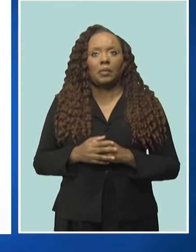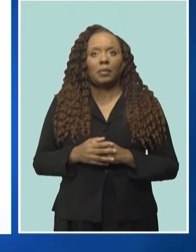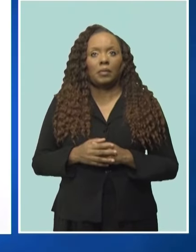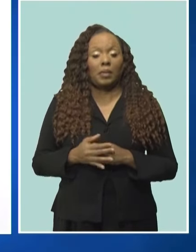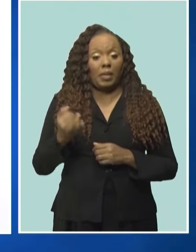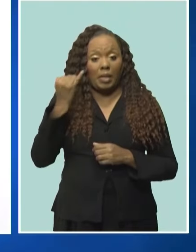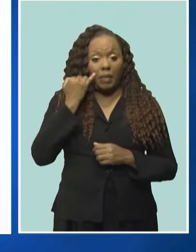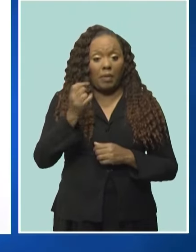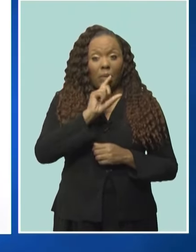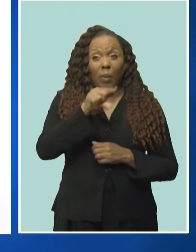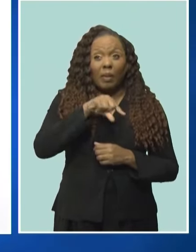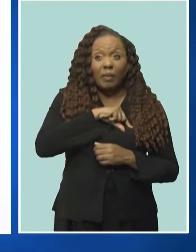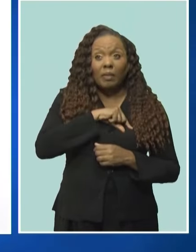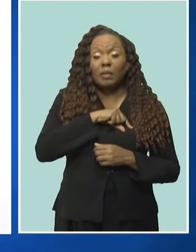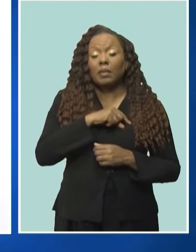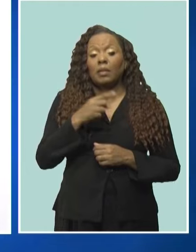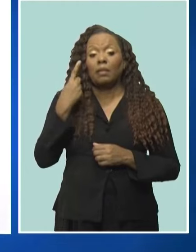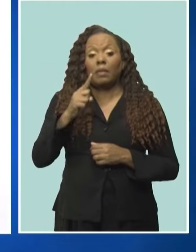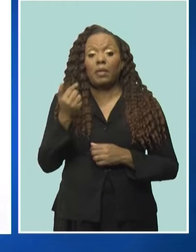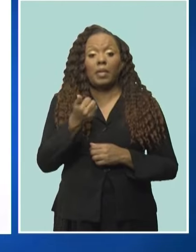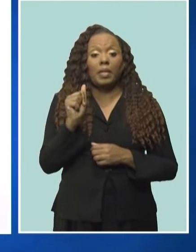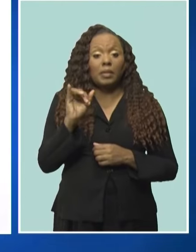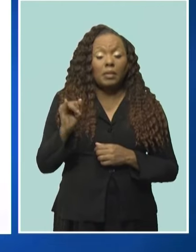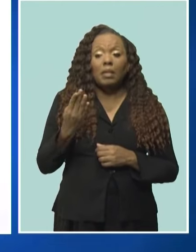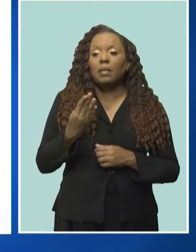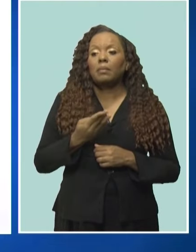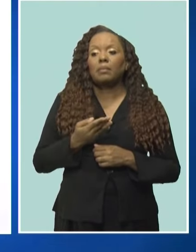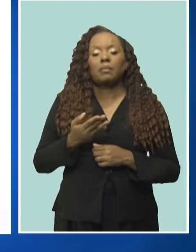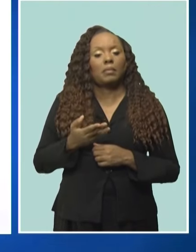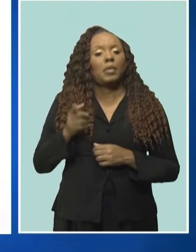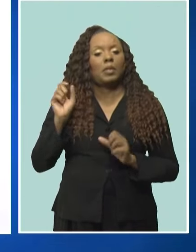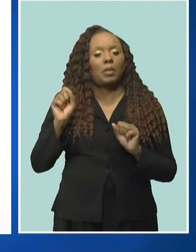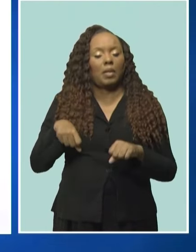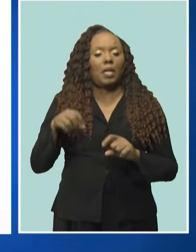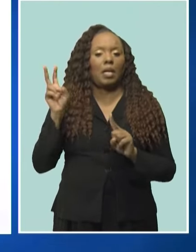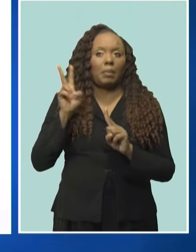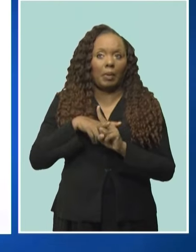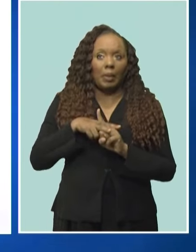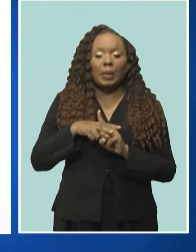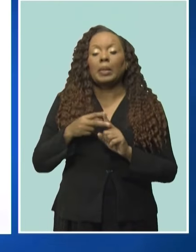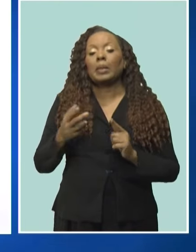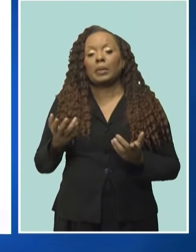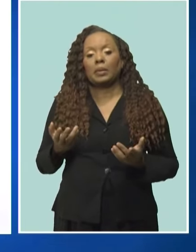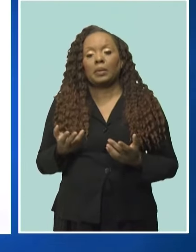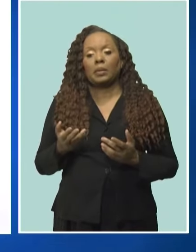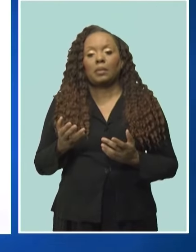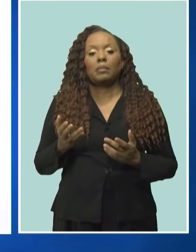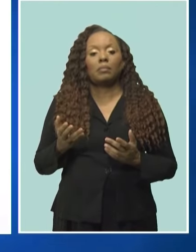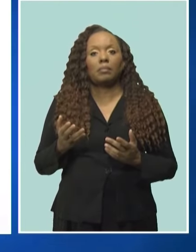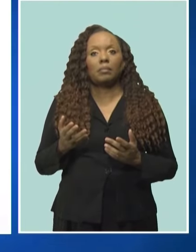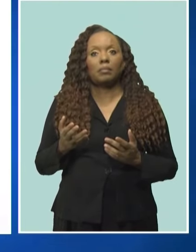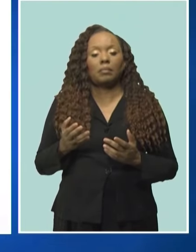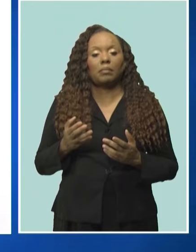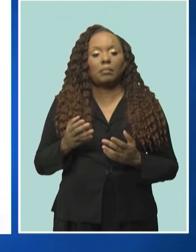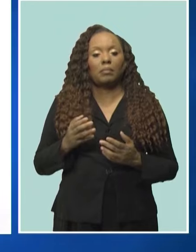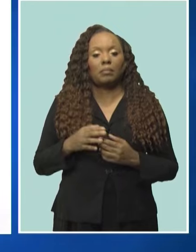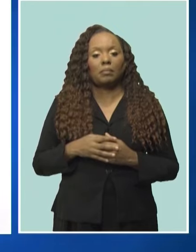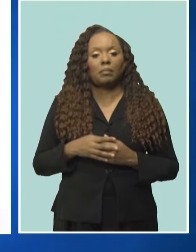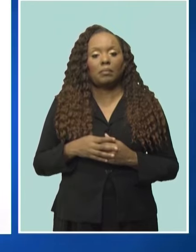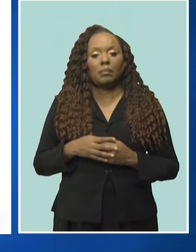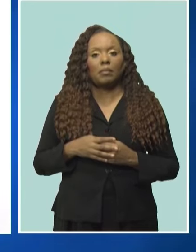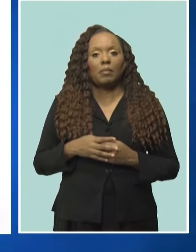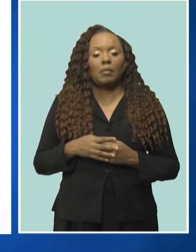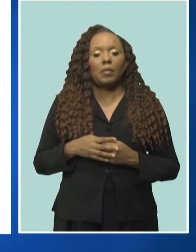qualified for any job, they are more than welcome to apply on our website. Our website is regularly